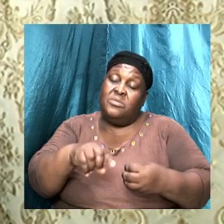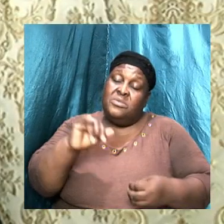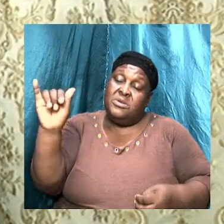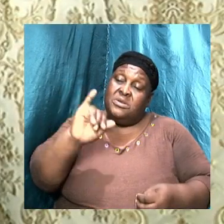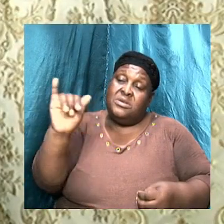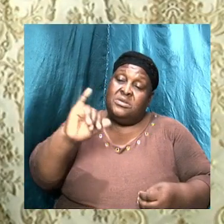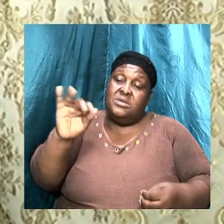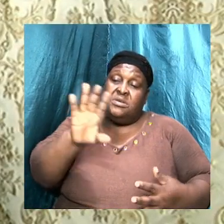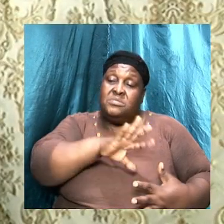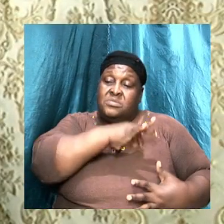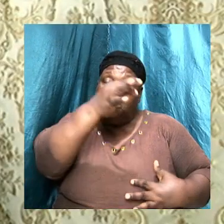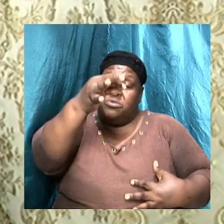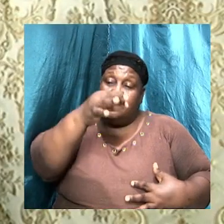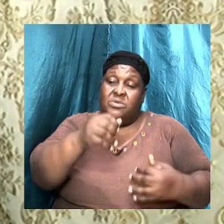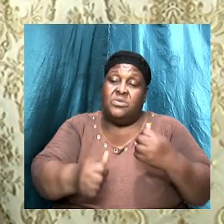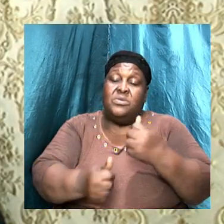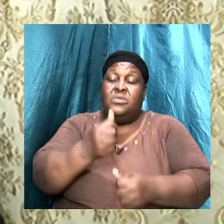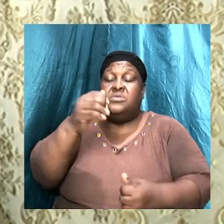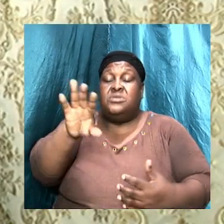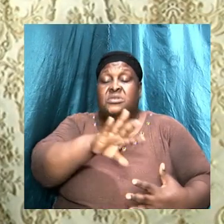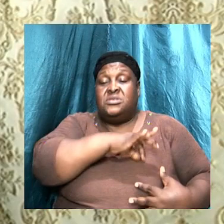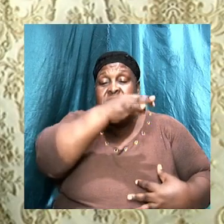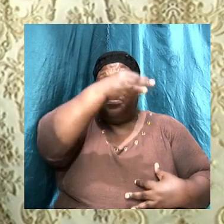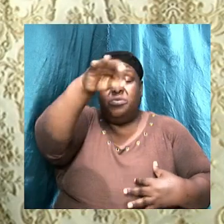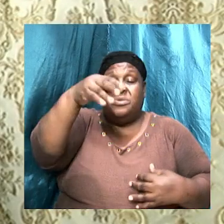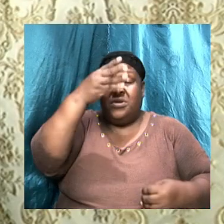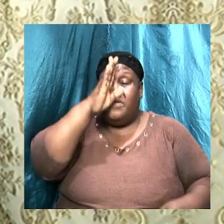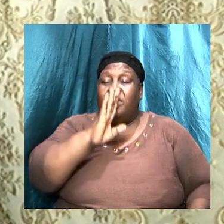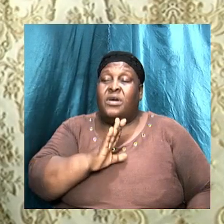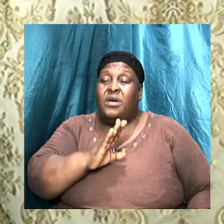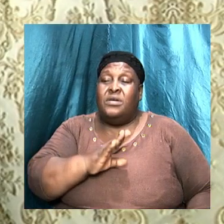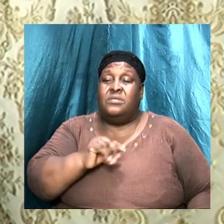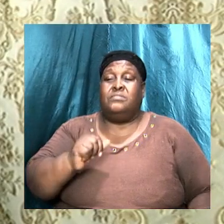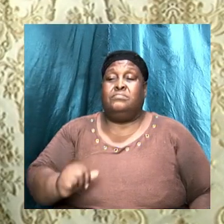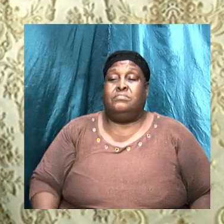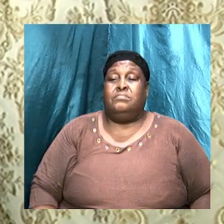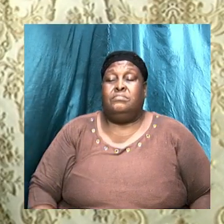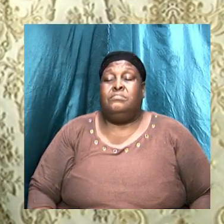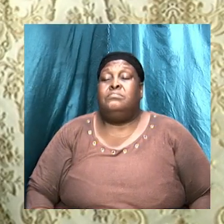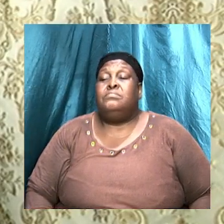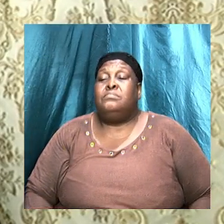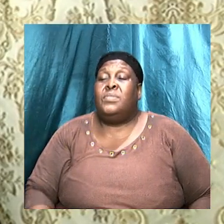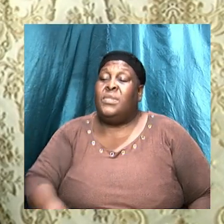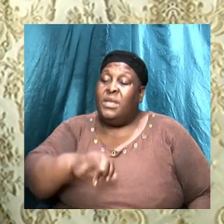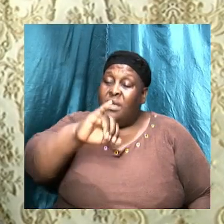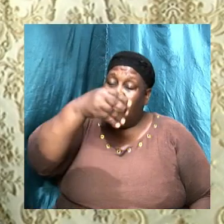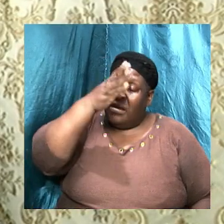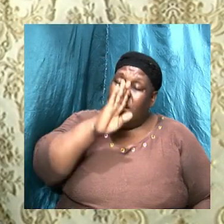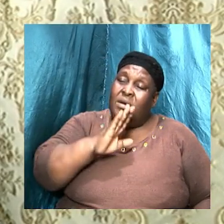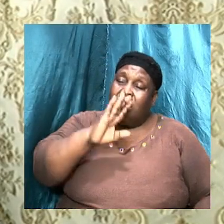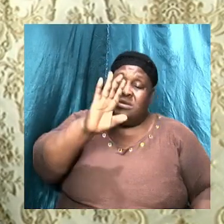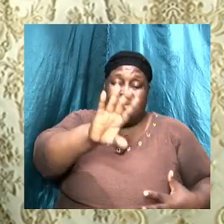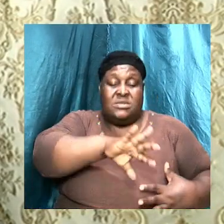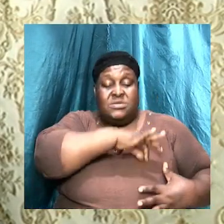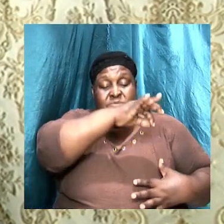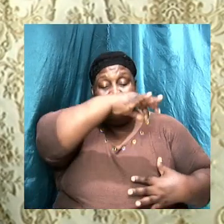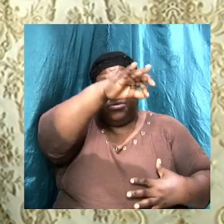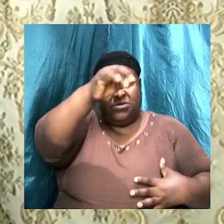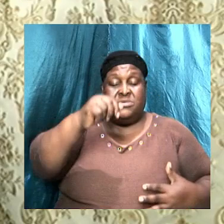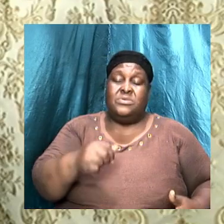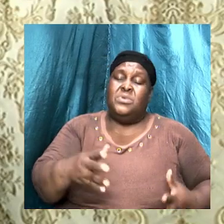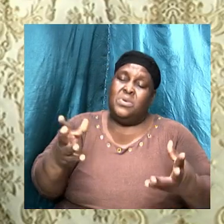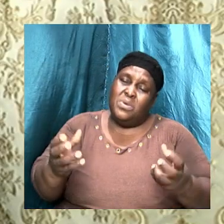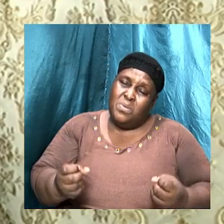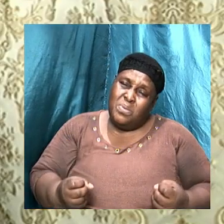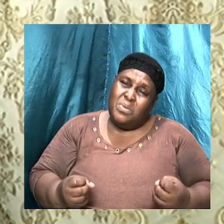amen. So, when we say in St. John 4, verses 24, God is a Spirit. I want us